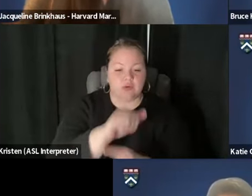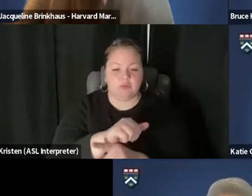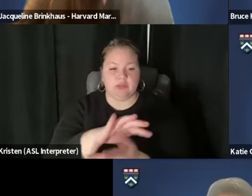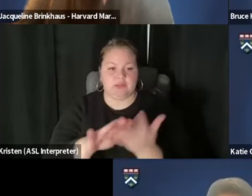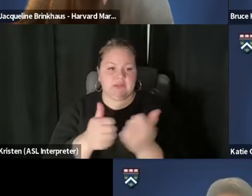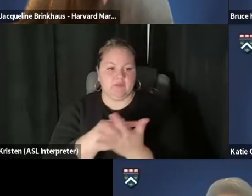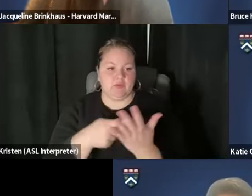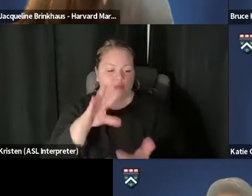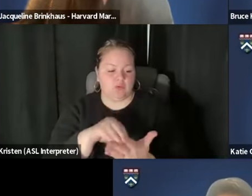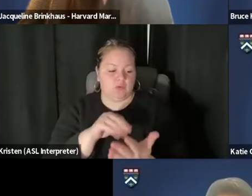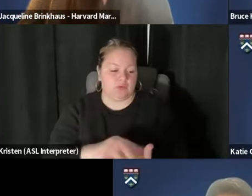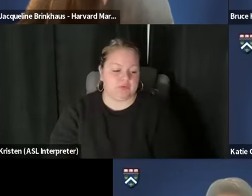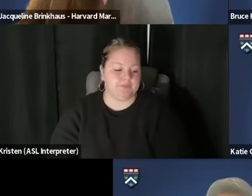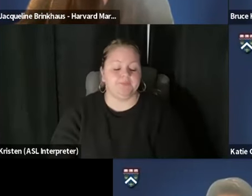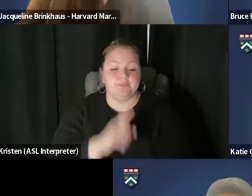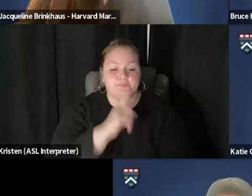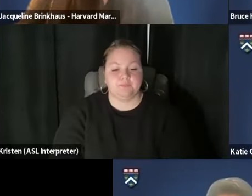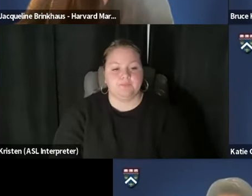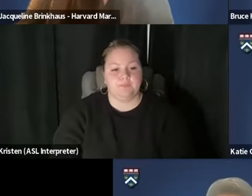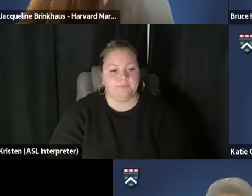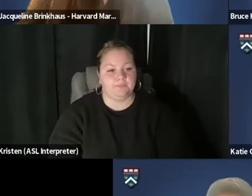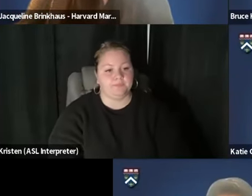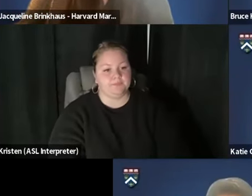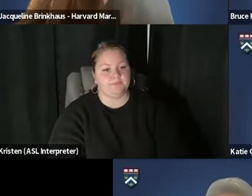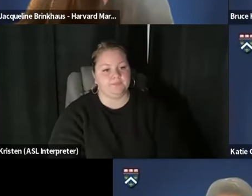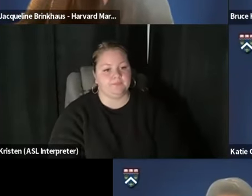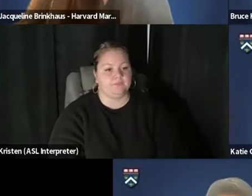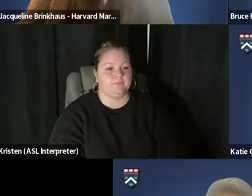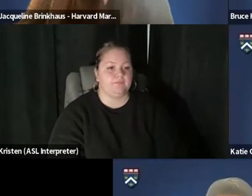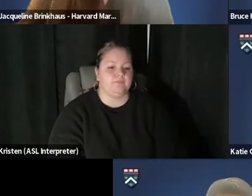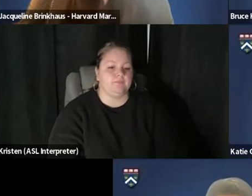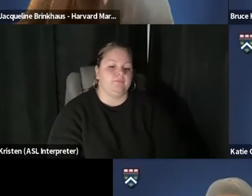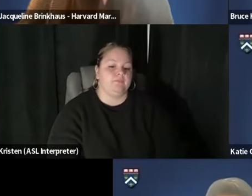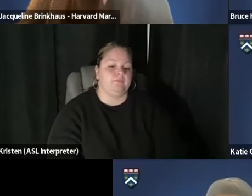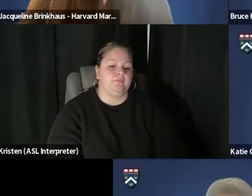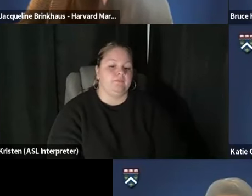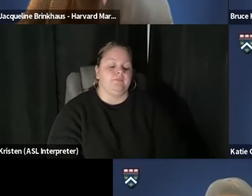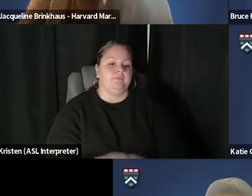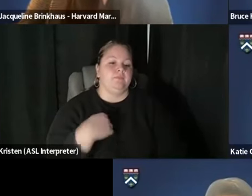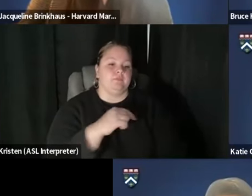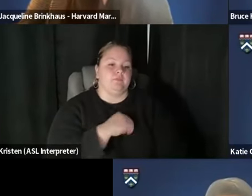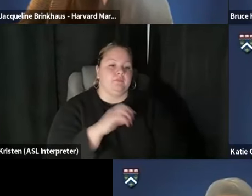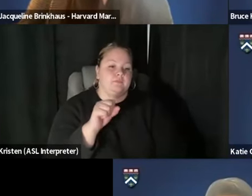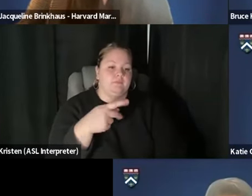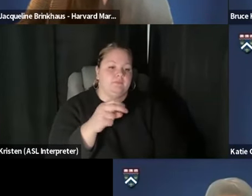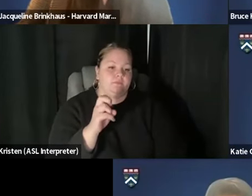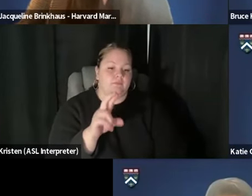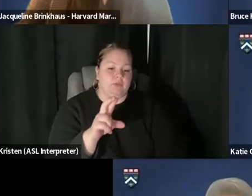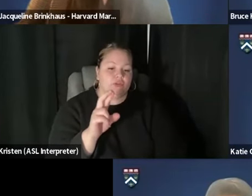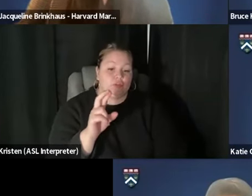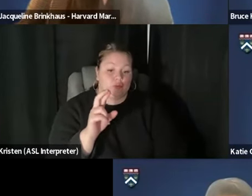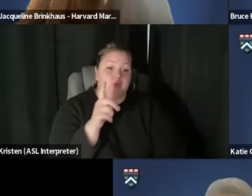far. Sure. We are having a fantastic capstone experience. Our sponsor for the capstone is